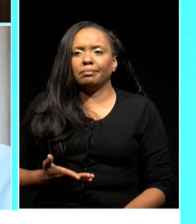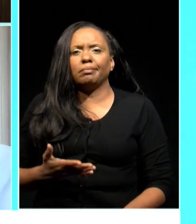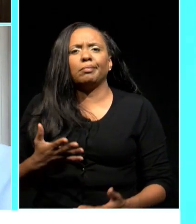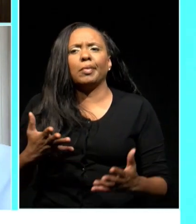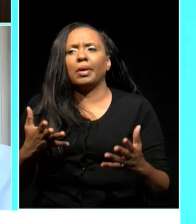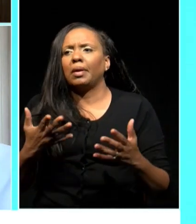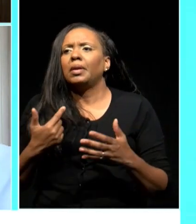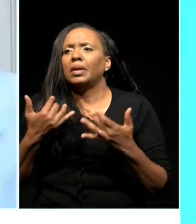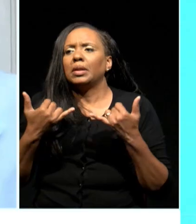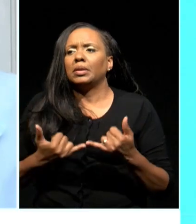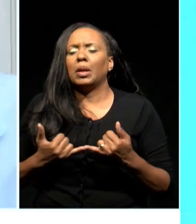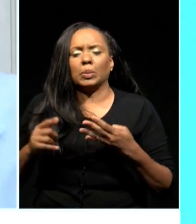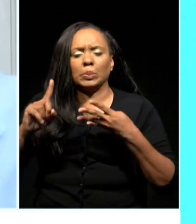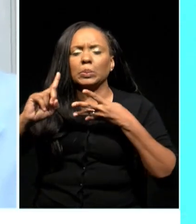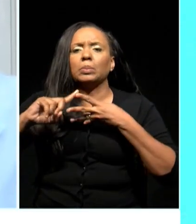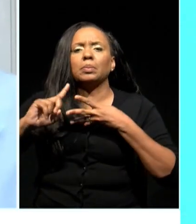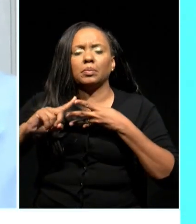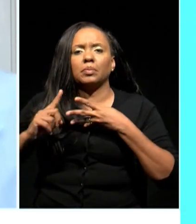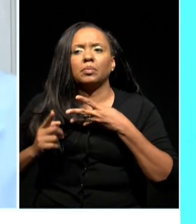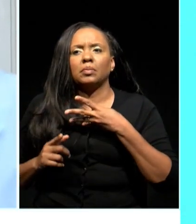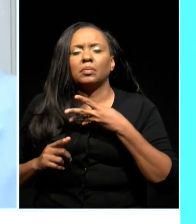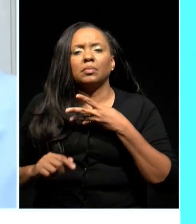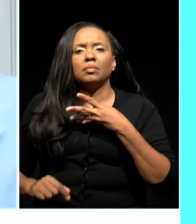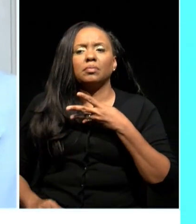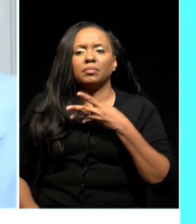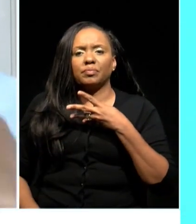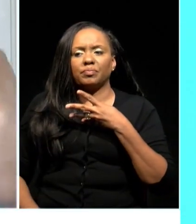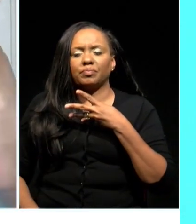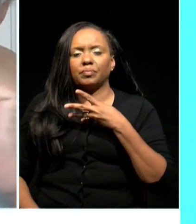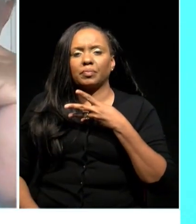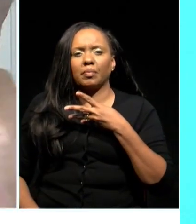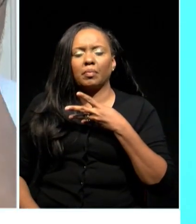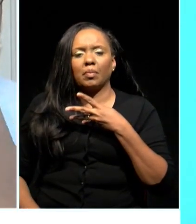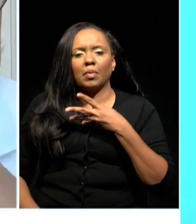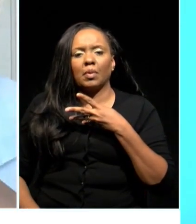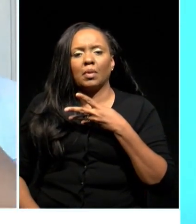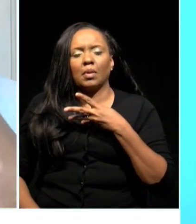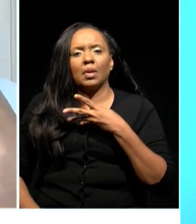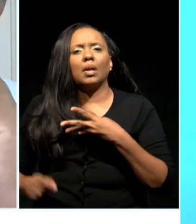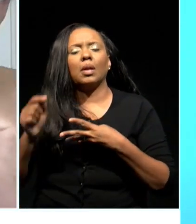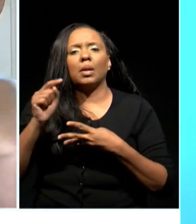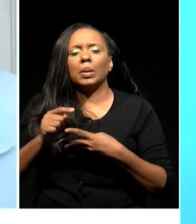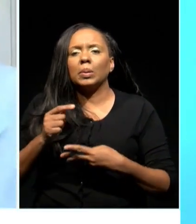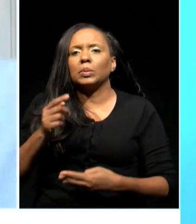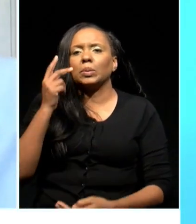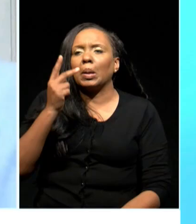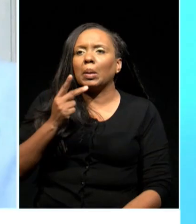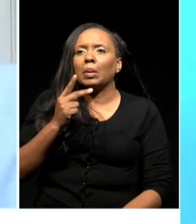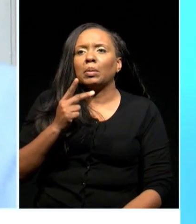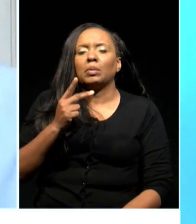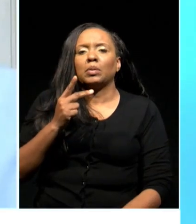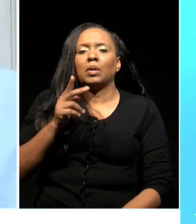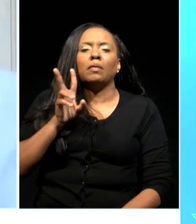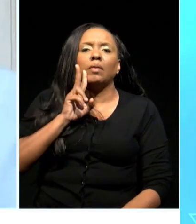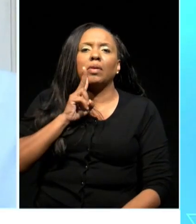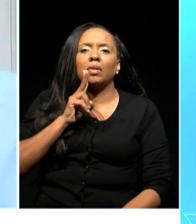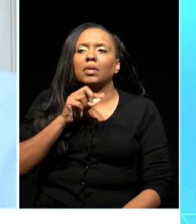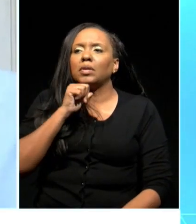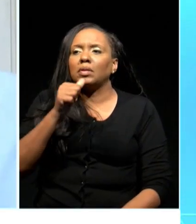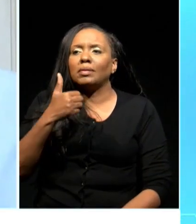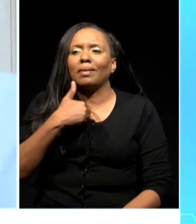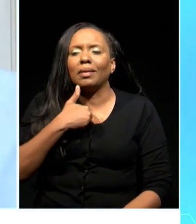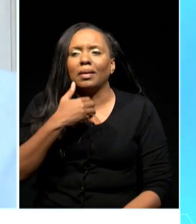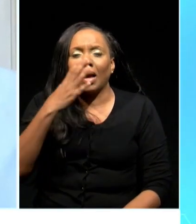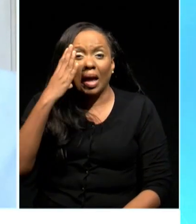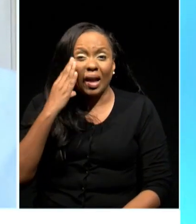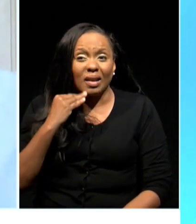answer that question. Did we see inexperience in Verla de Pisa because she has